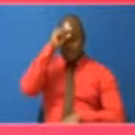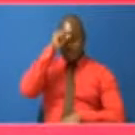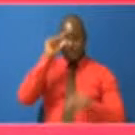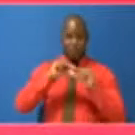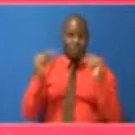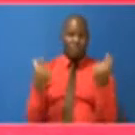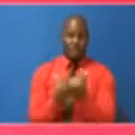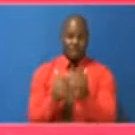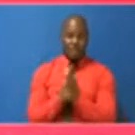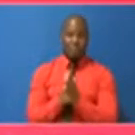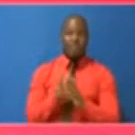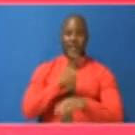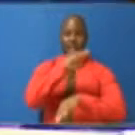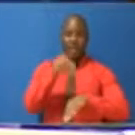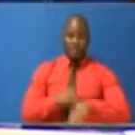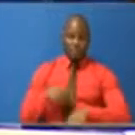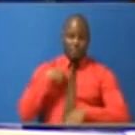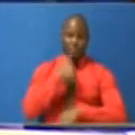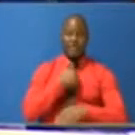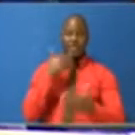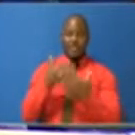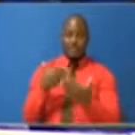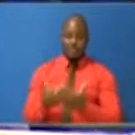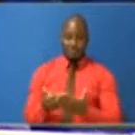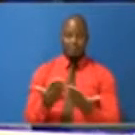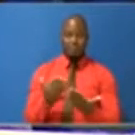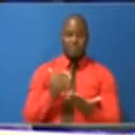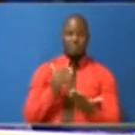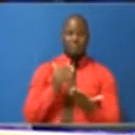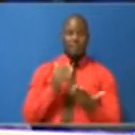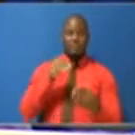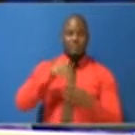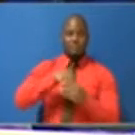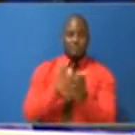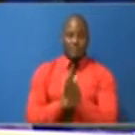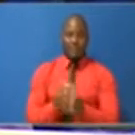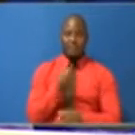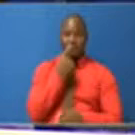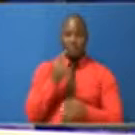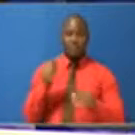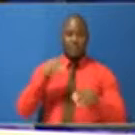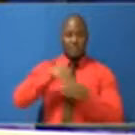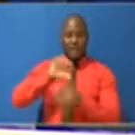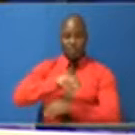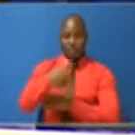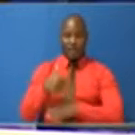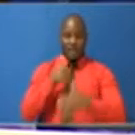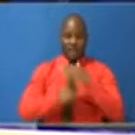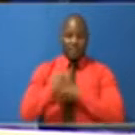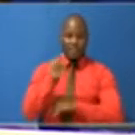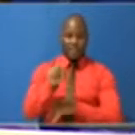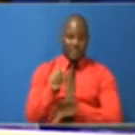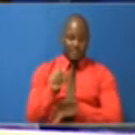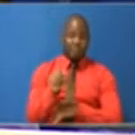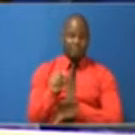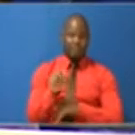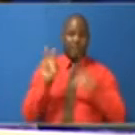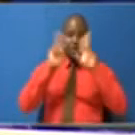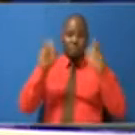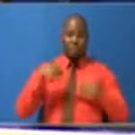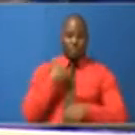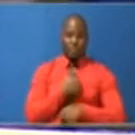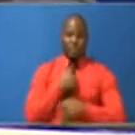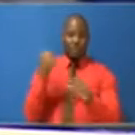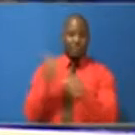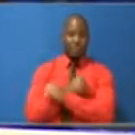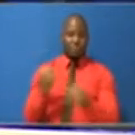agency which is national we appreciate is the source point of pharmaceuticals to the counties and that is a topic we can